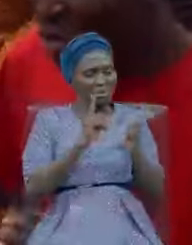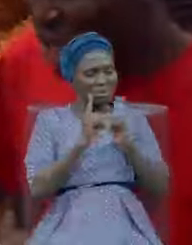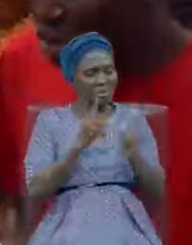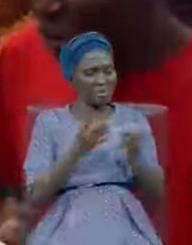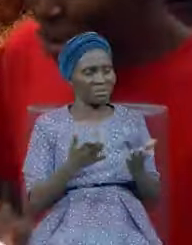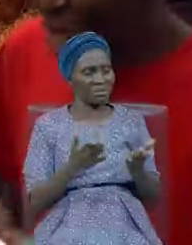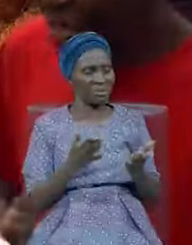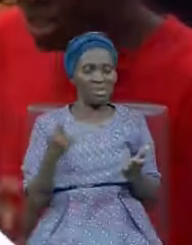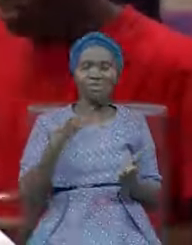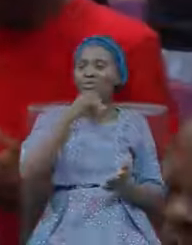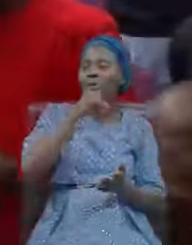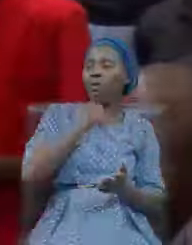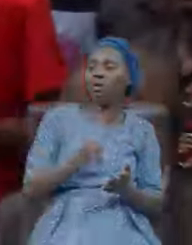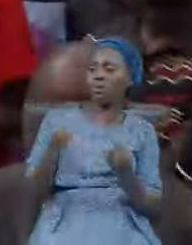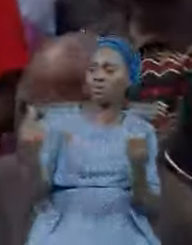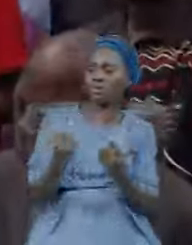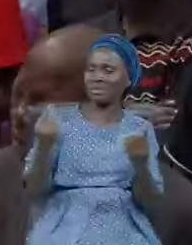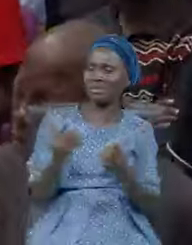Old friends,